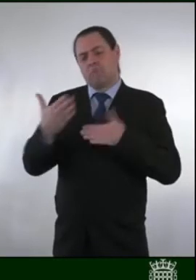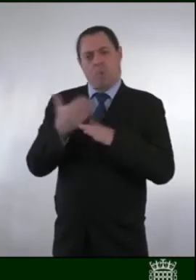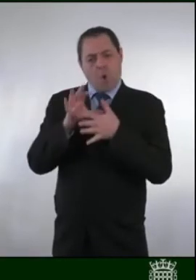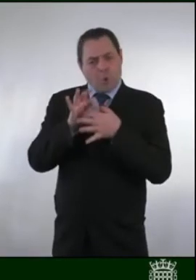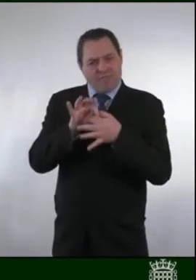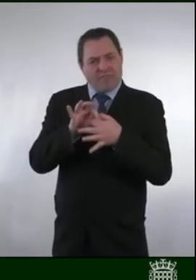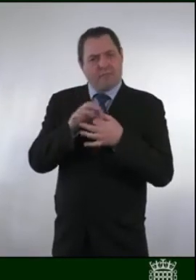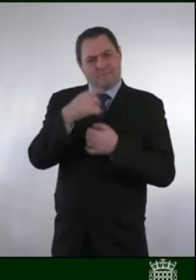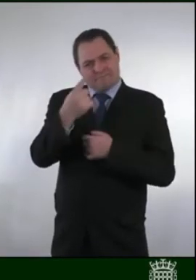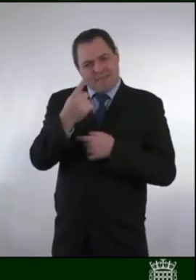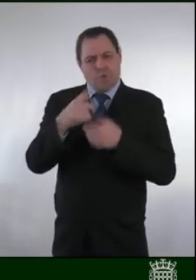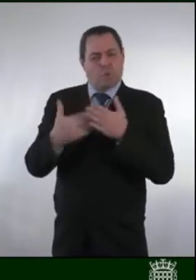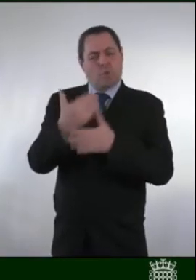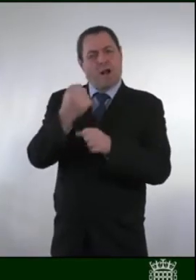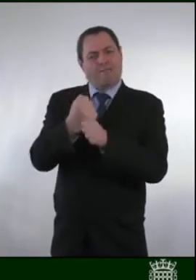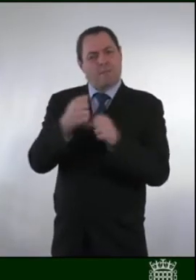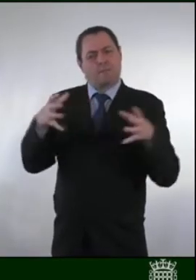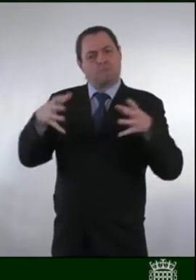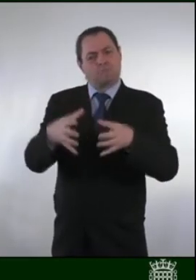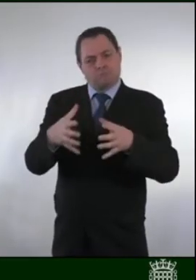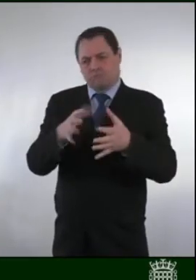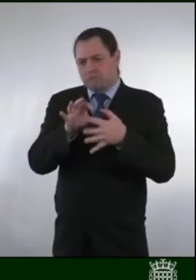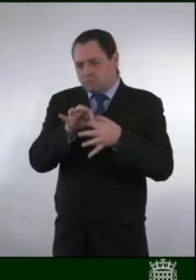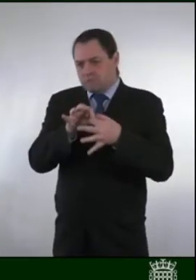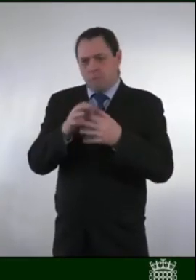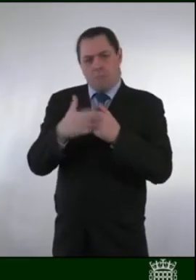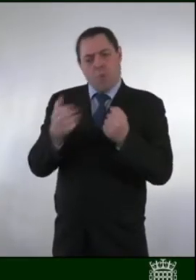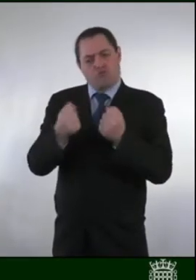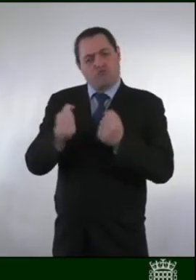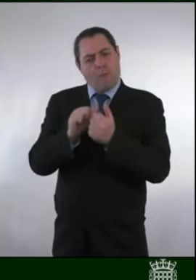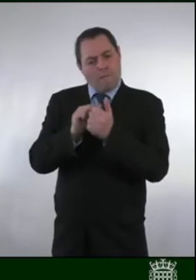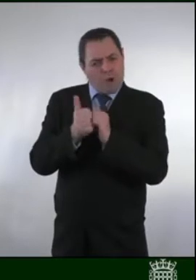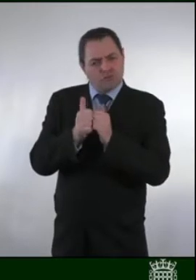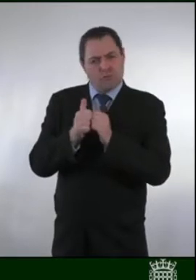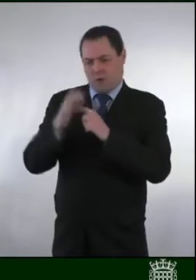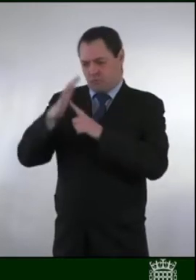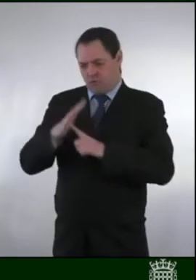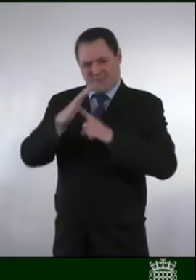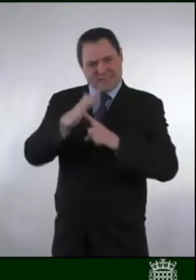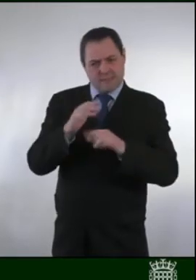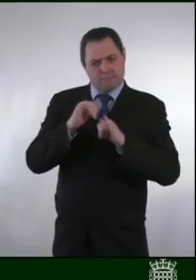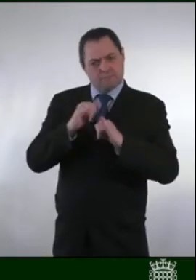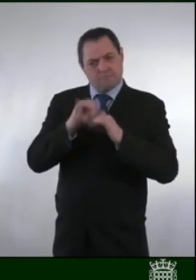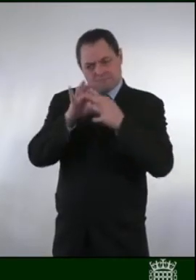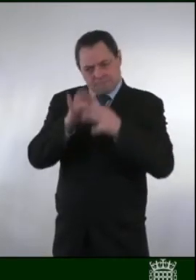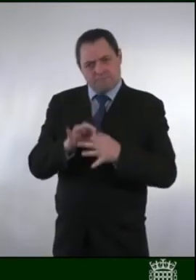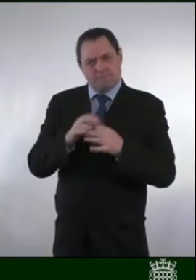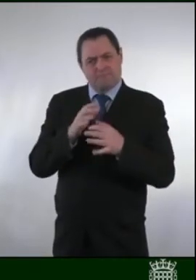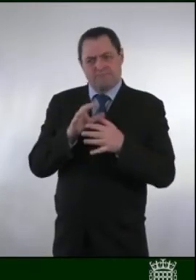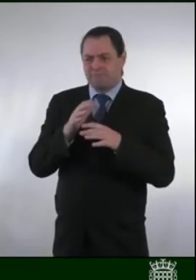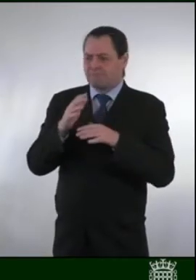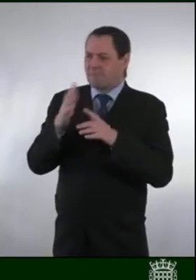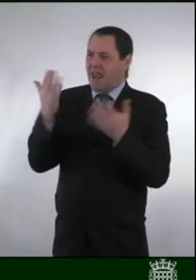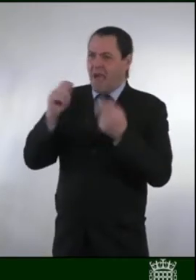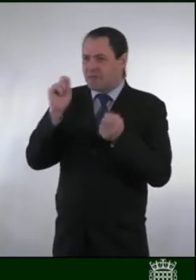administration, strengthening the partnership between our countries and working on our shared priorities, from tackling climate change, building back better